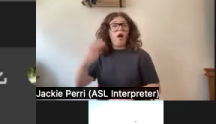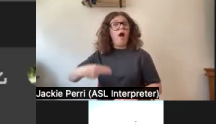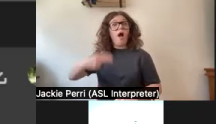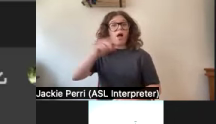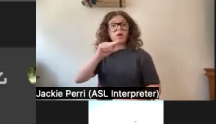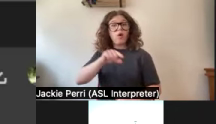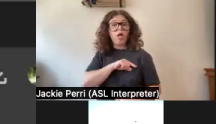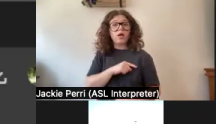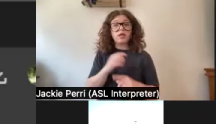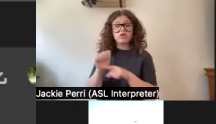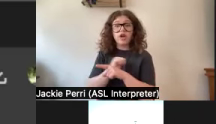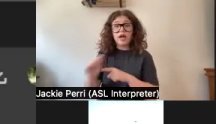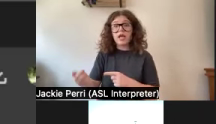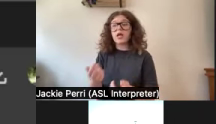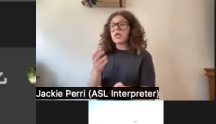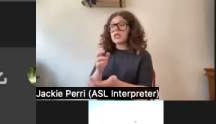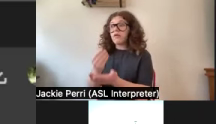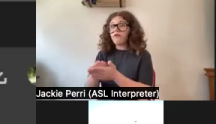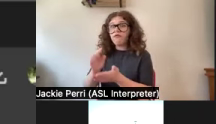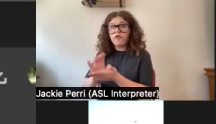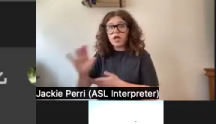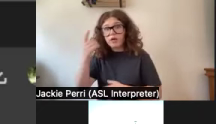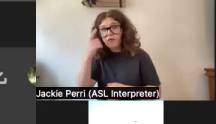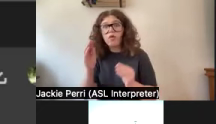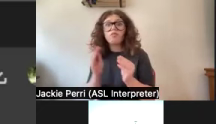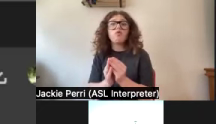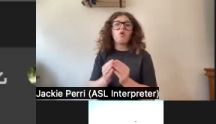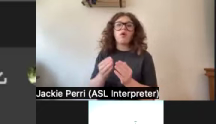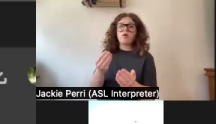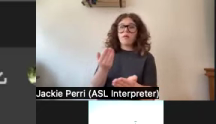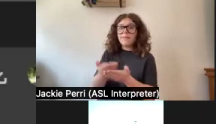funding for more materials and resources for equipping caregivers.